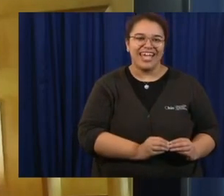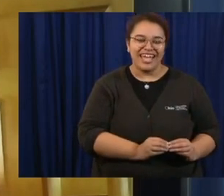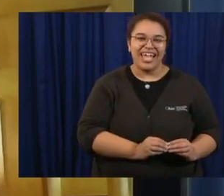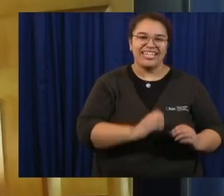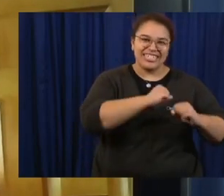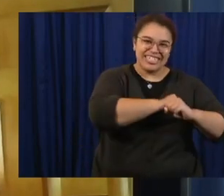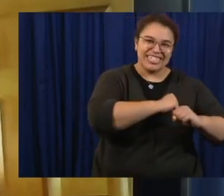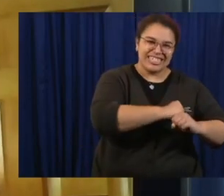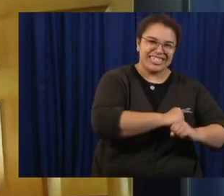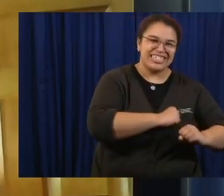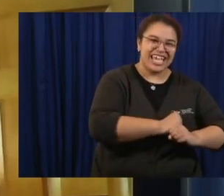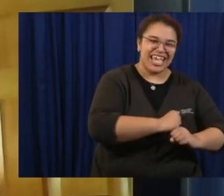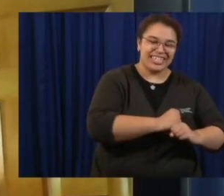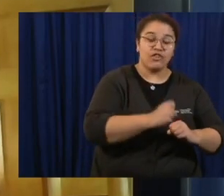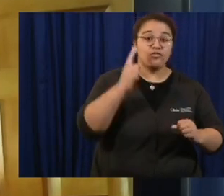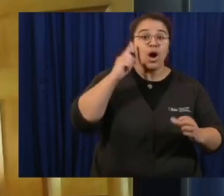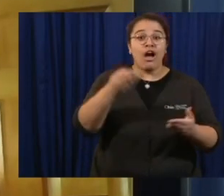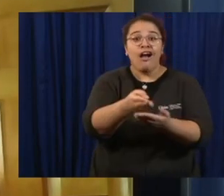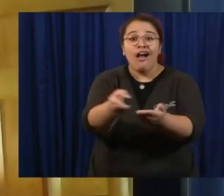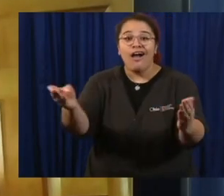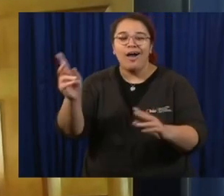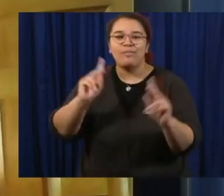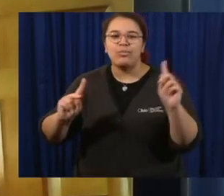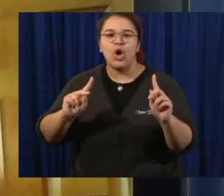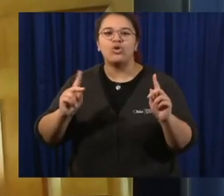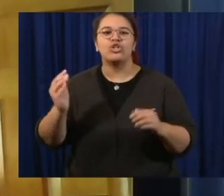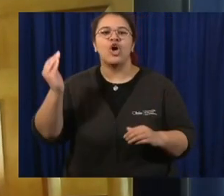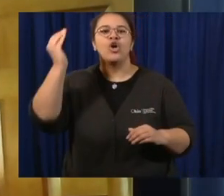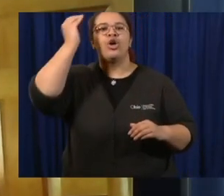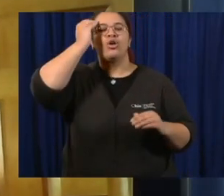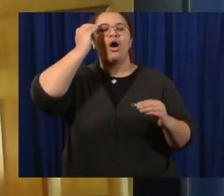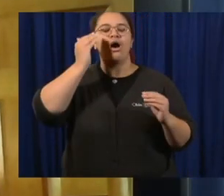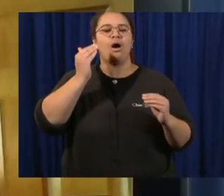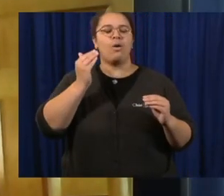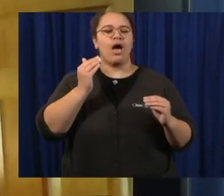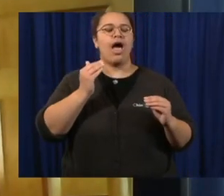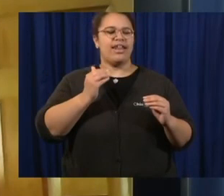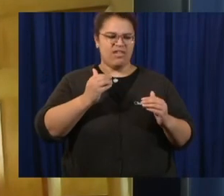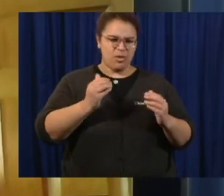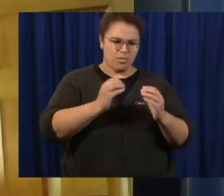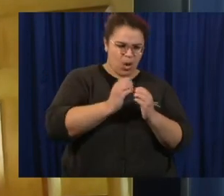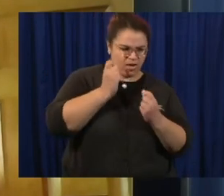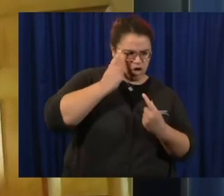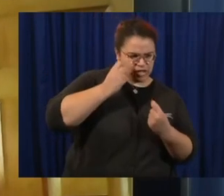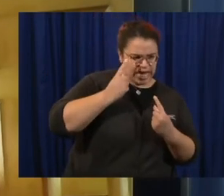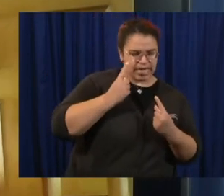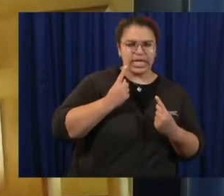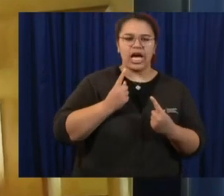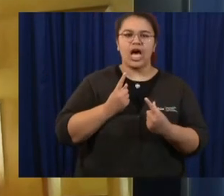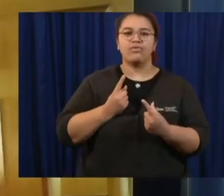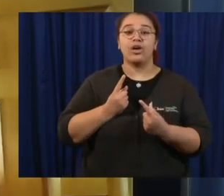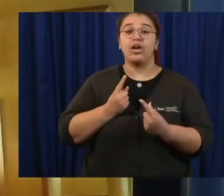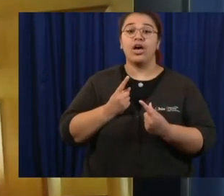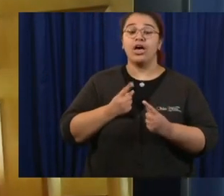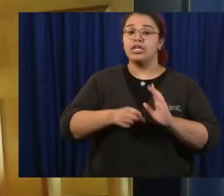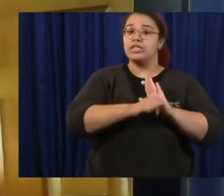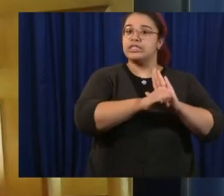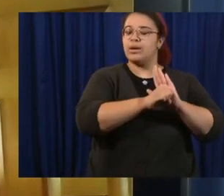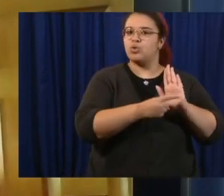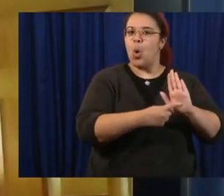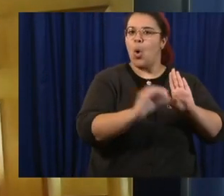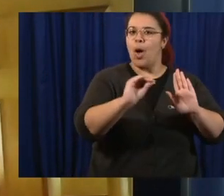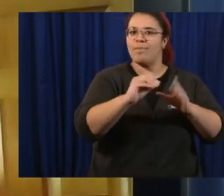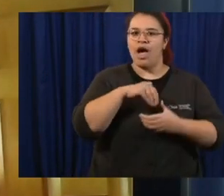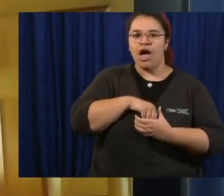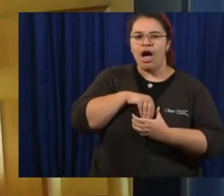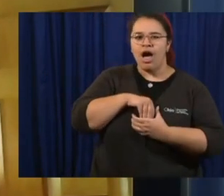community to have an understanding of asymptomatic individuals and to have what the real prevalence of